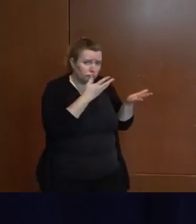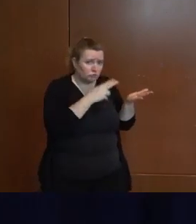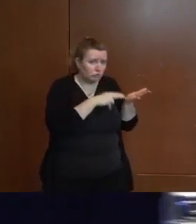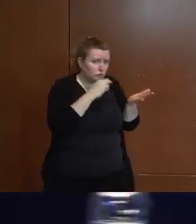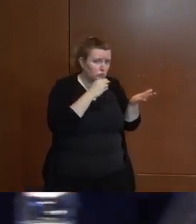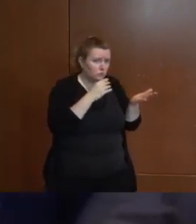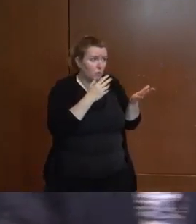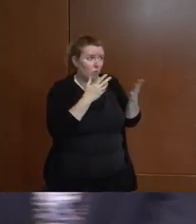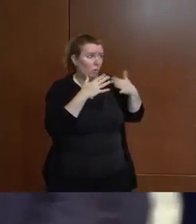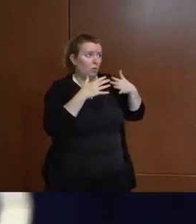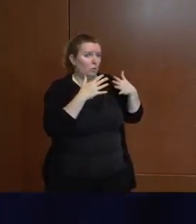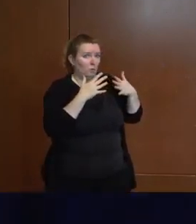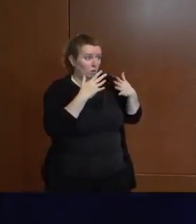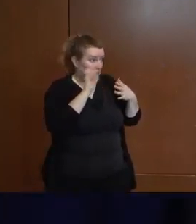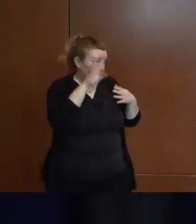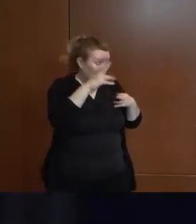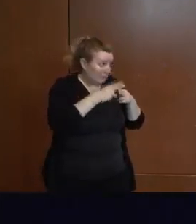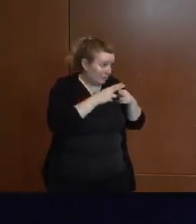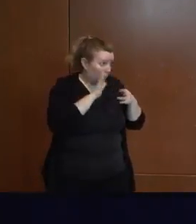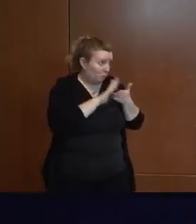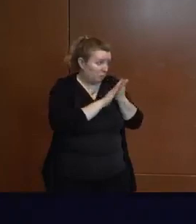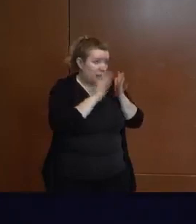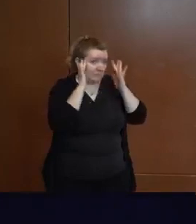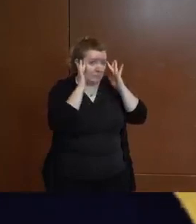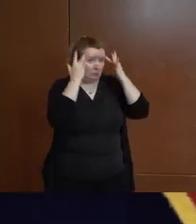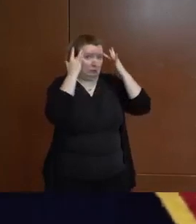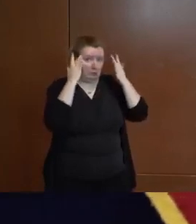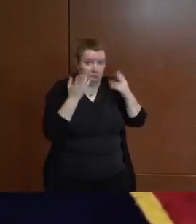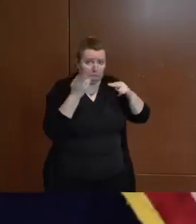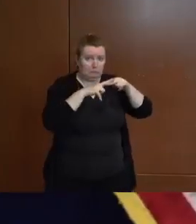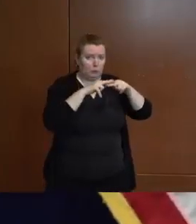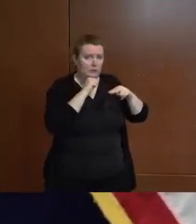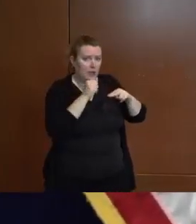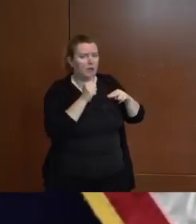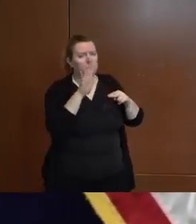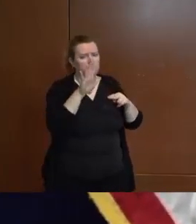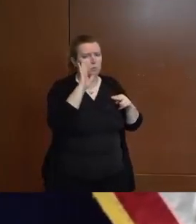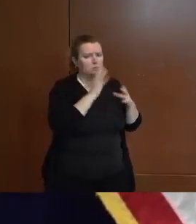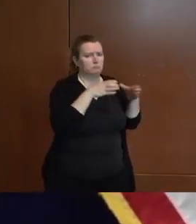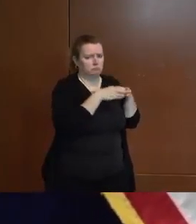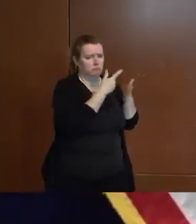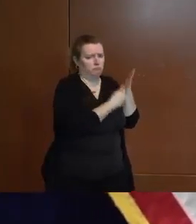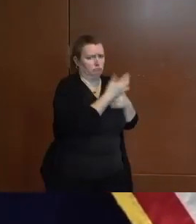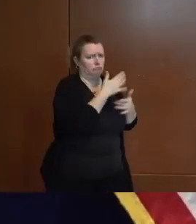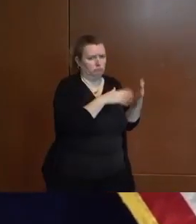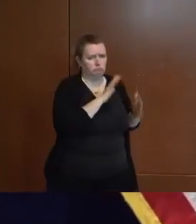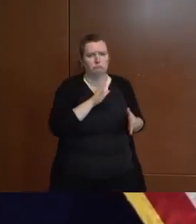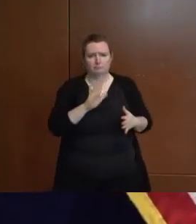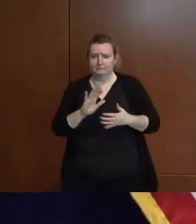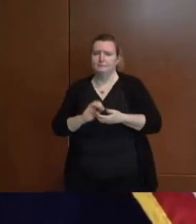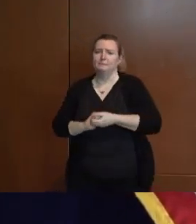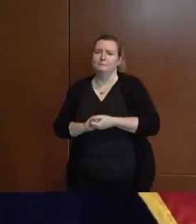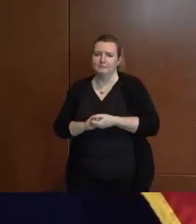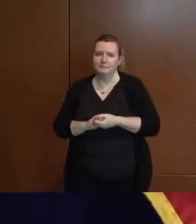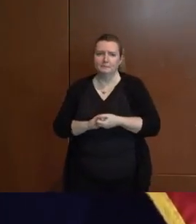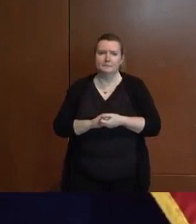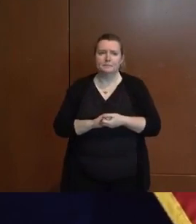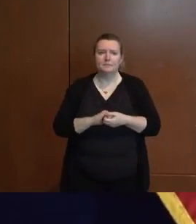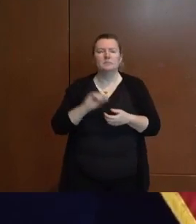that? We were very explicit about St. Joe's and Woodbridge, and that's something that I know you're looking at